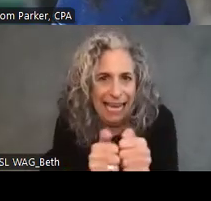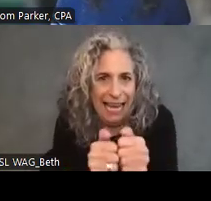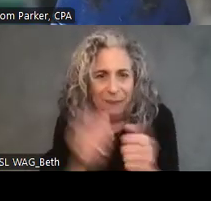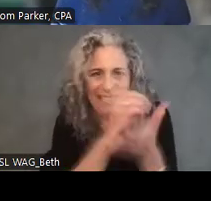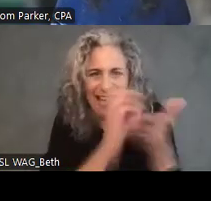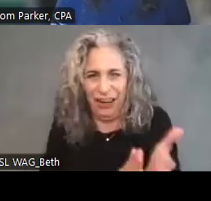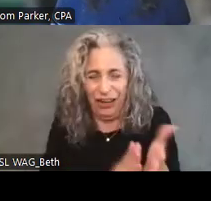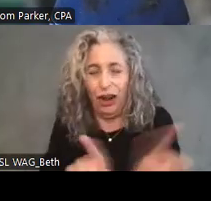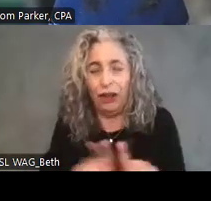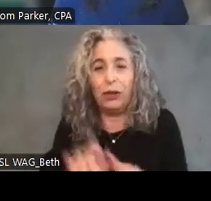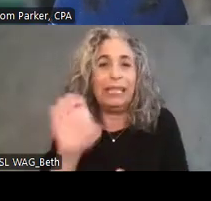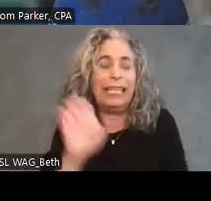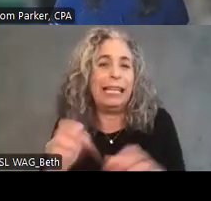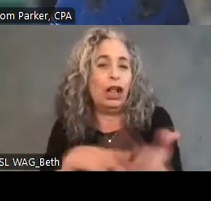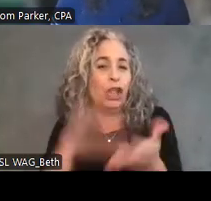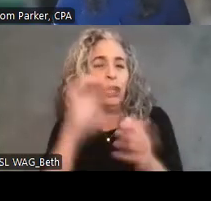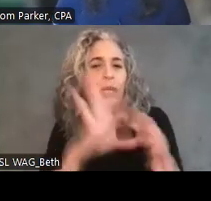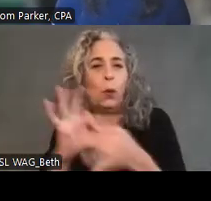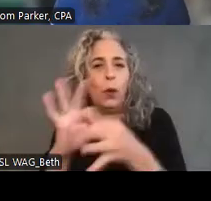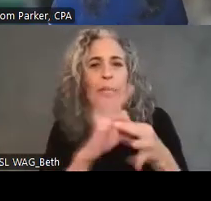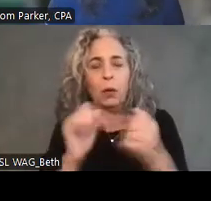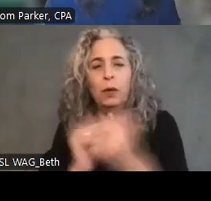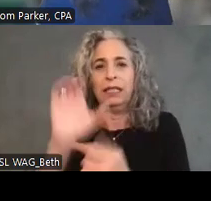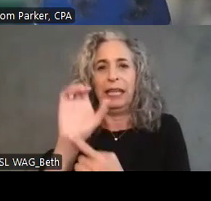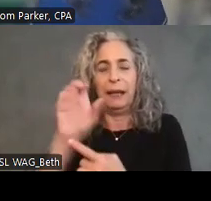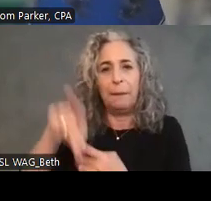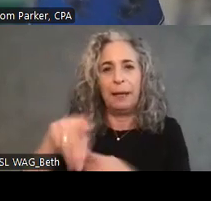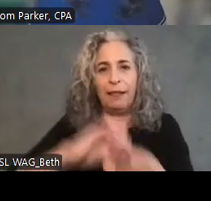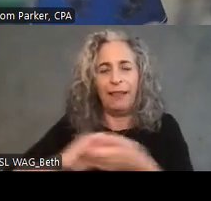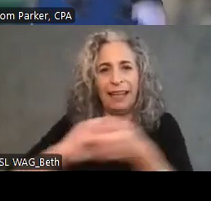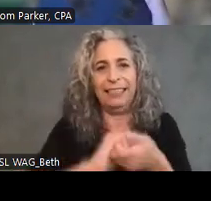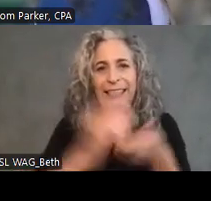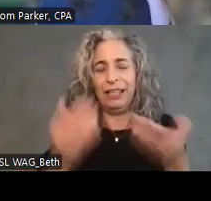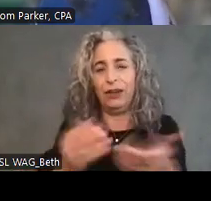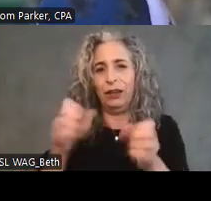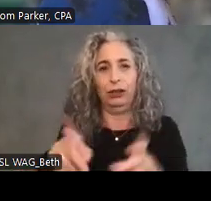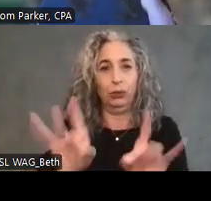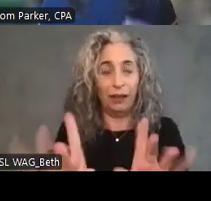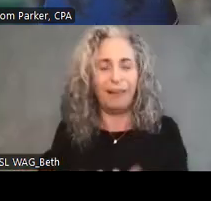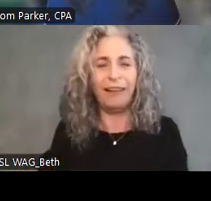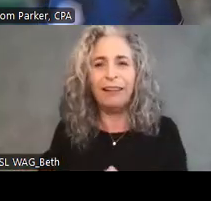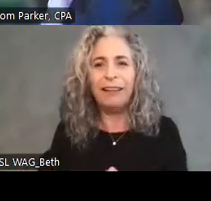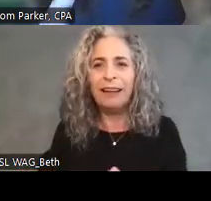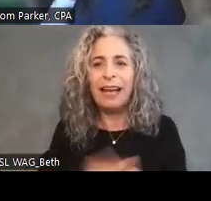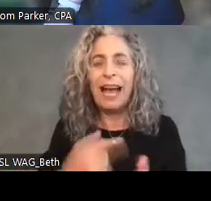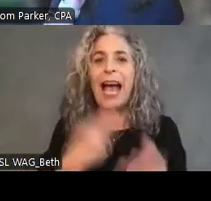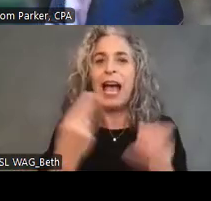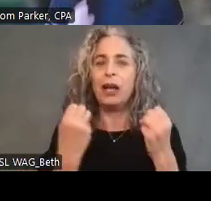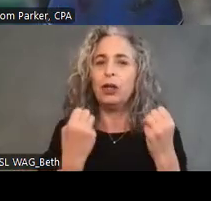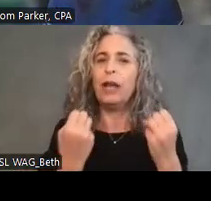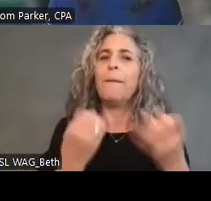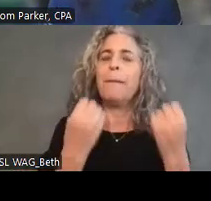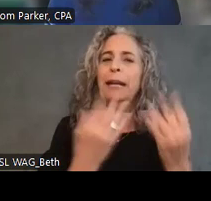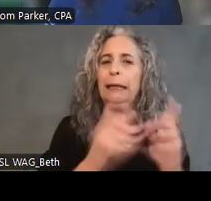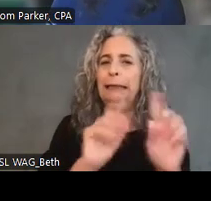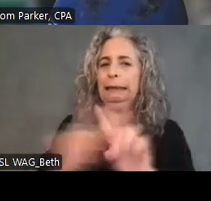e-learning coordinator at Cerebral Palsy Alliance here in Australia. I'm also, I wear many hats. I'm